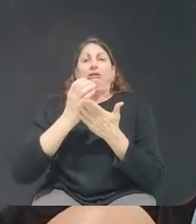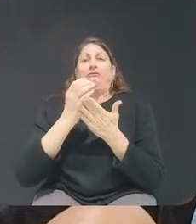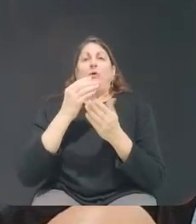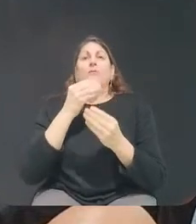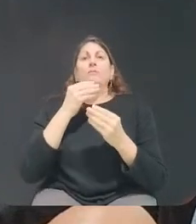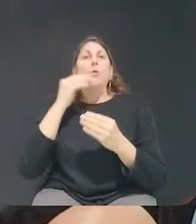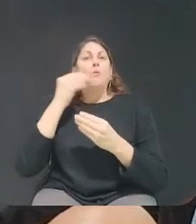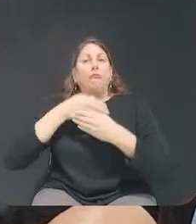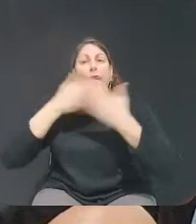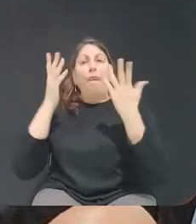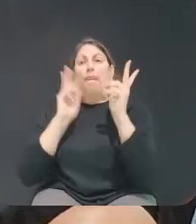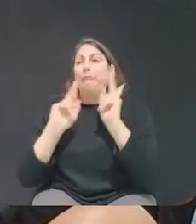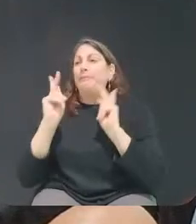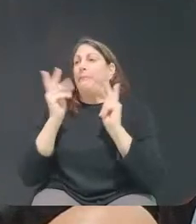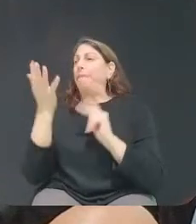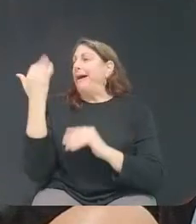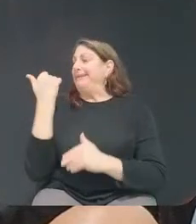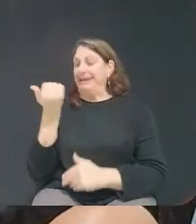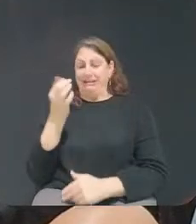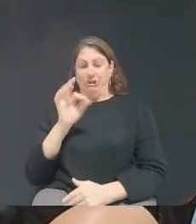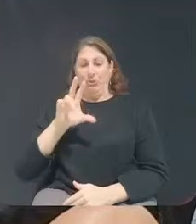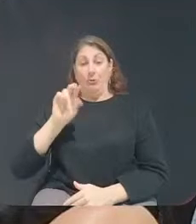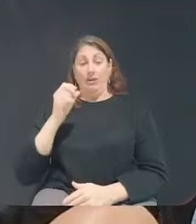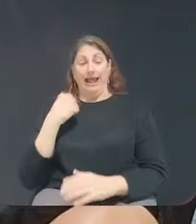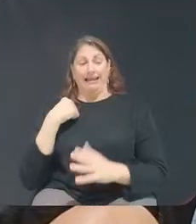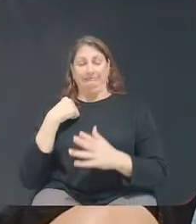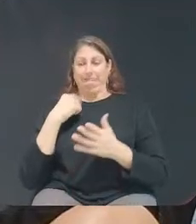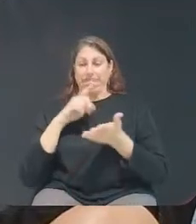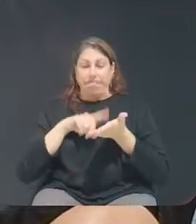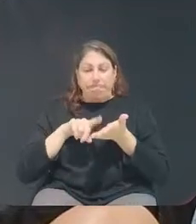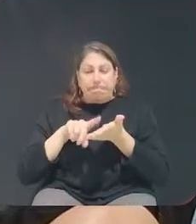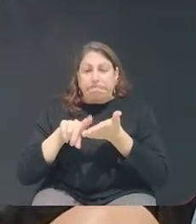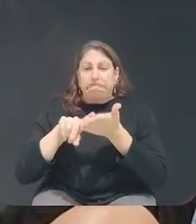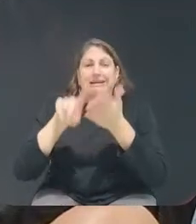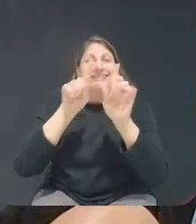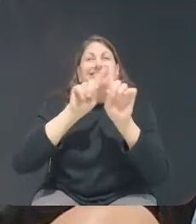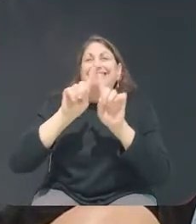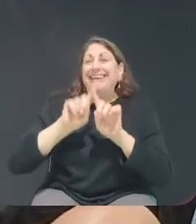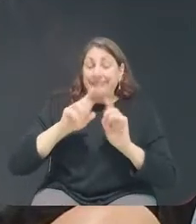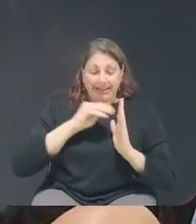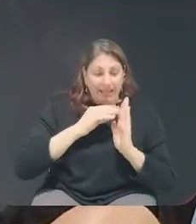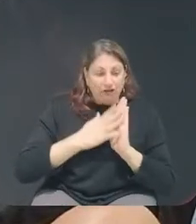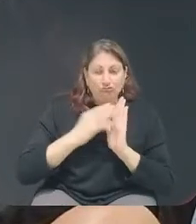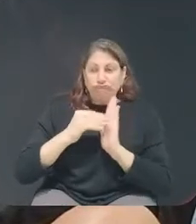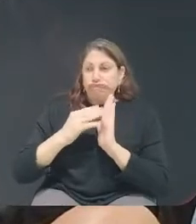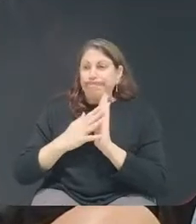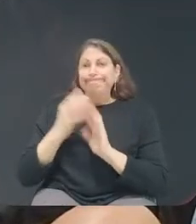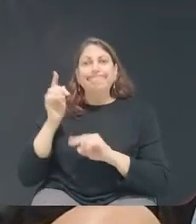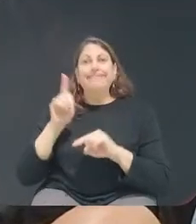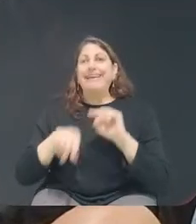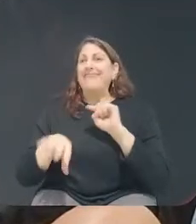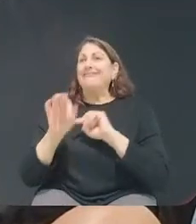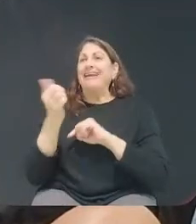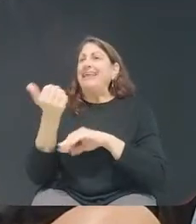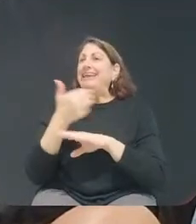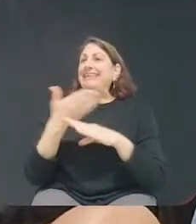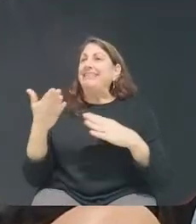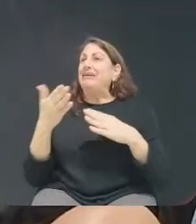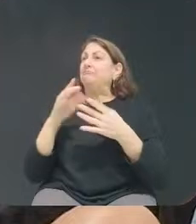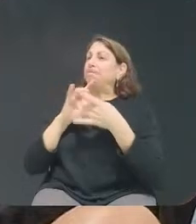annual reports of the police, parks, and other departments, but was unable to locate any reference to shacks or